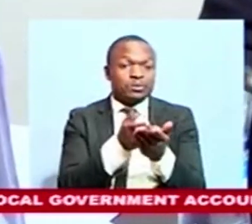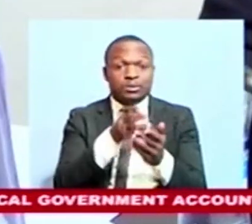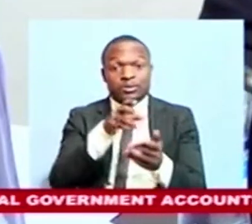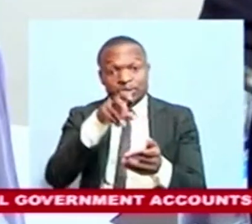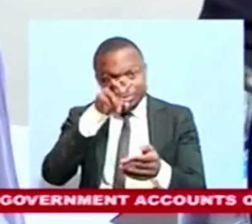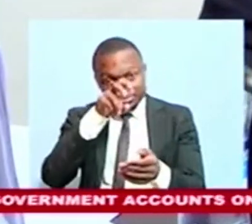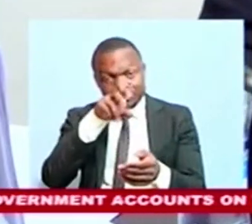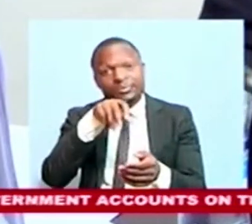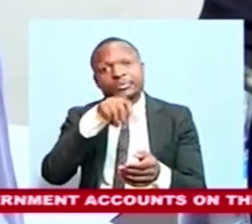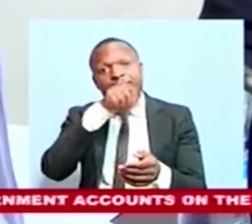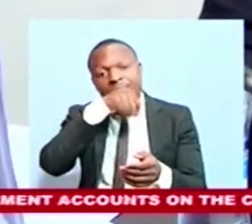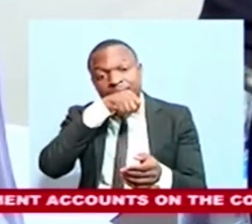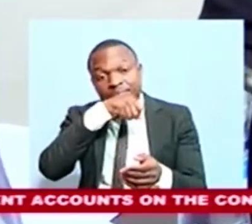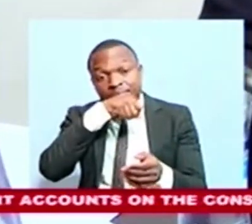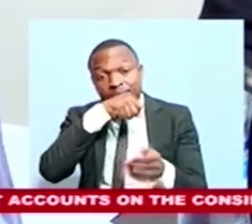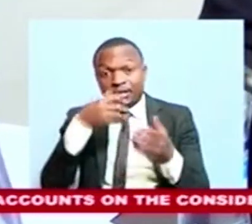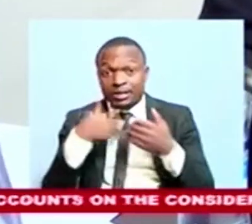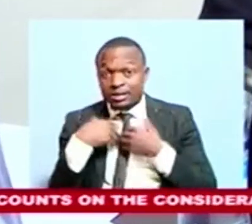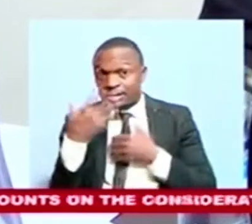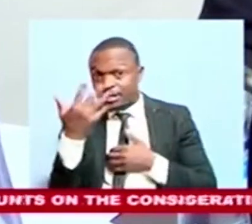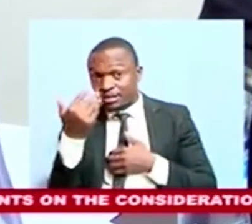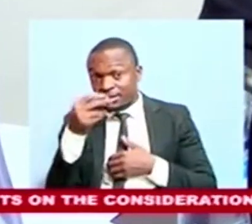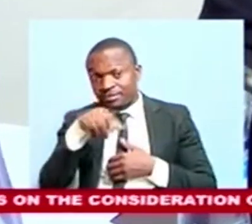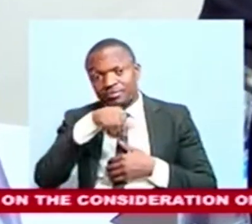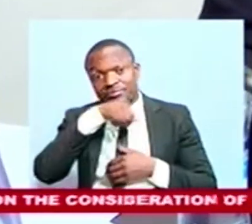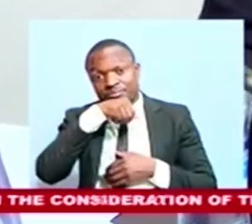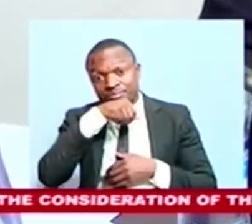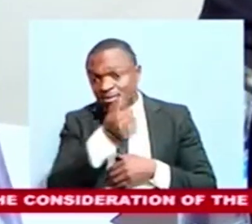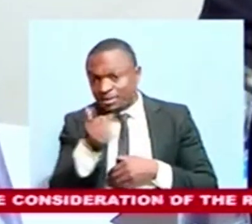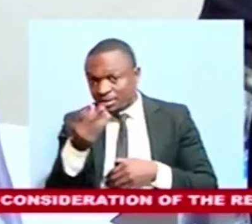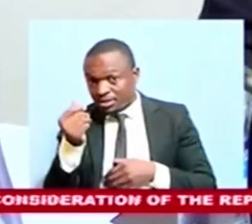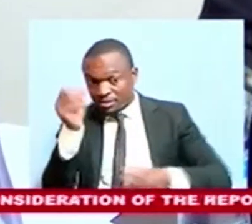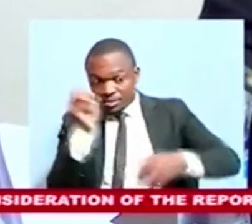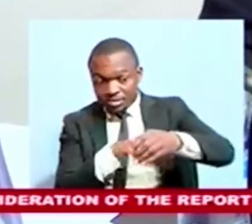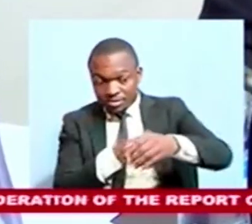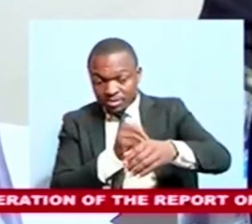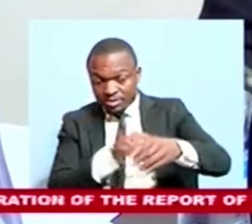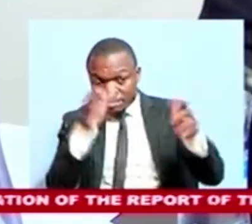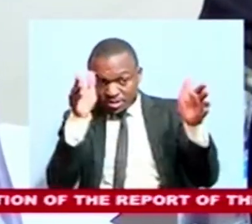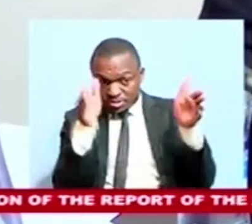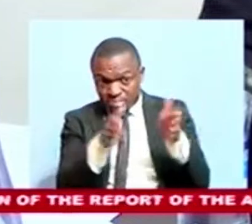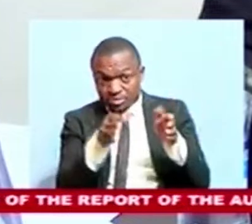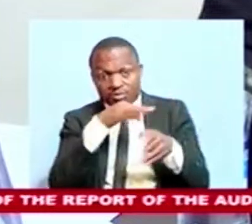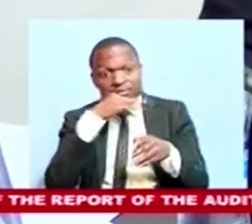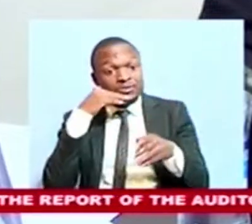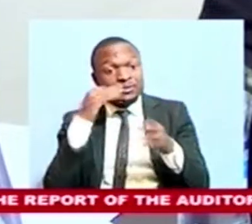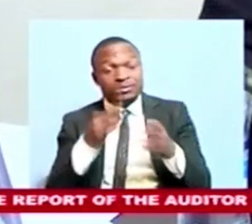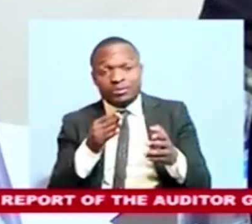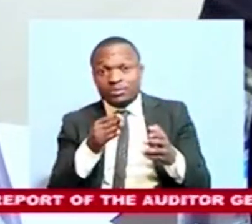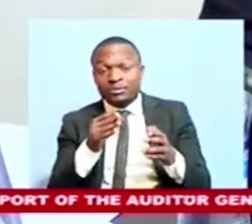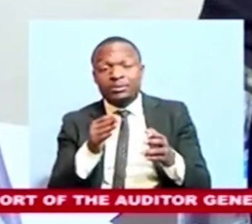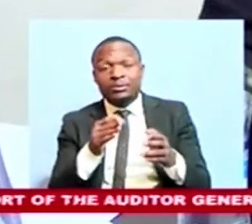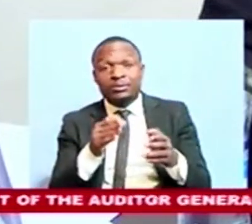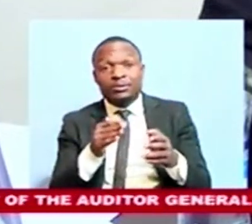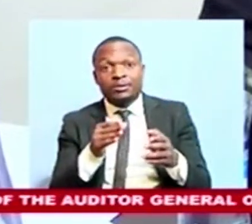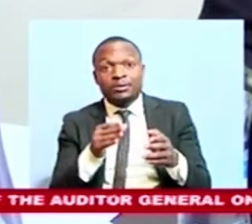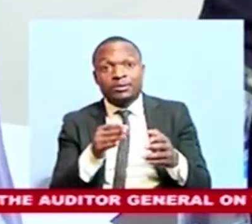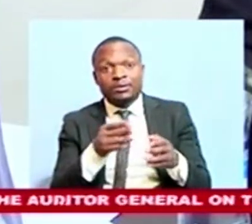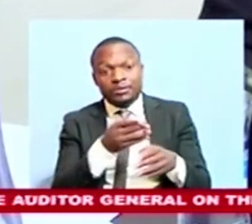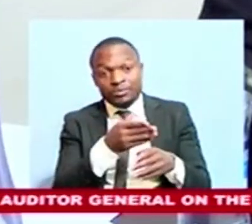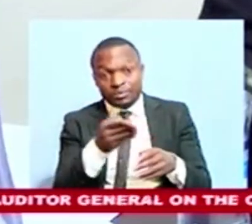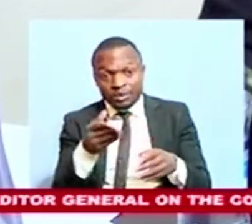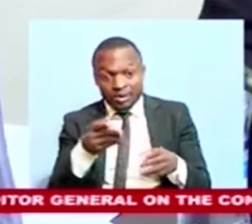They already had 15 pigs. The other money has been invested into small-scale farming, where food for pigs will be coming from.